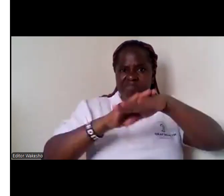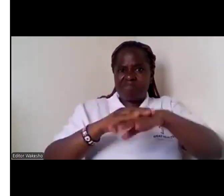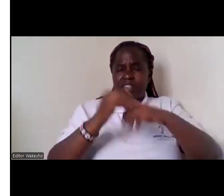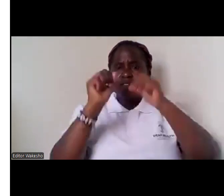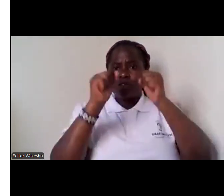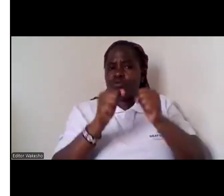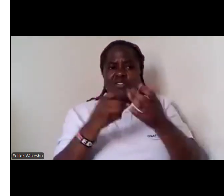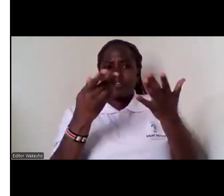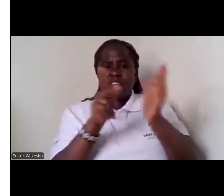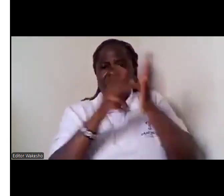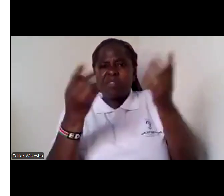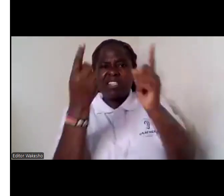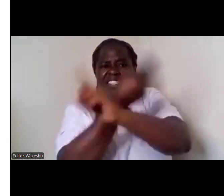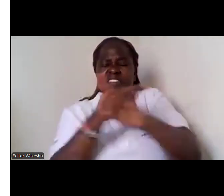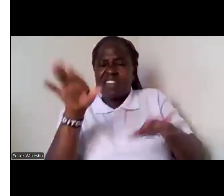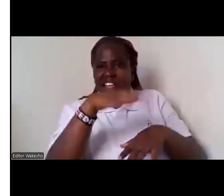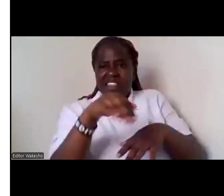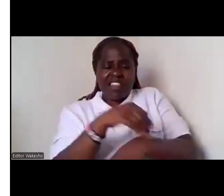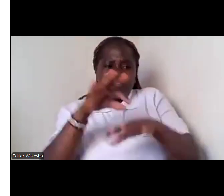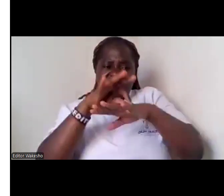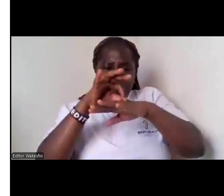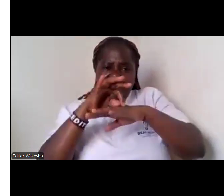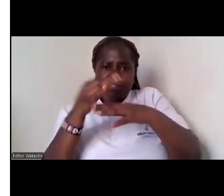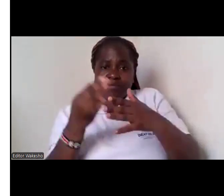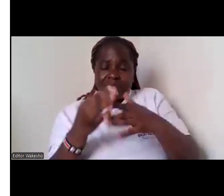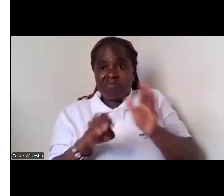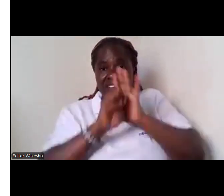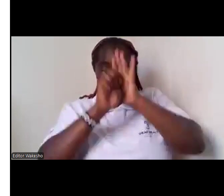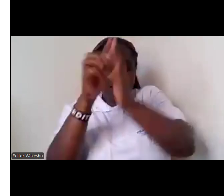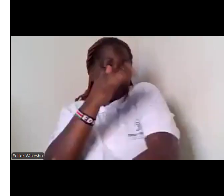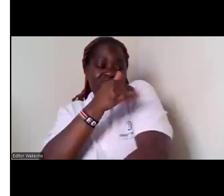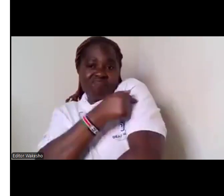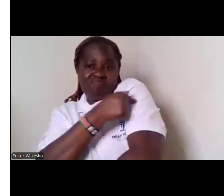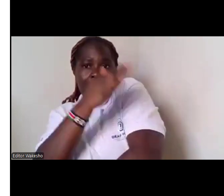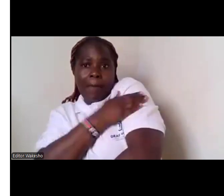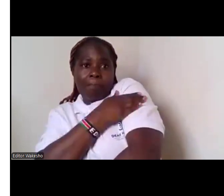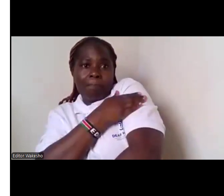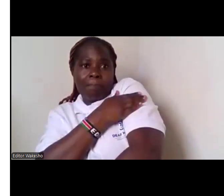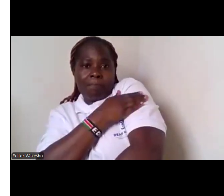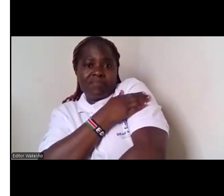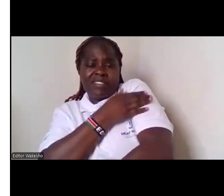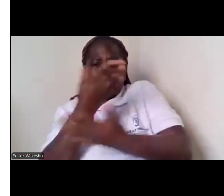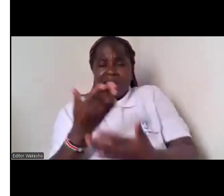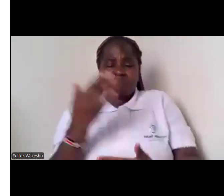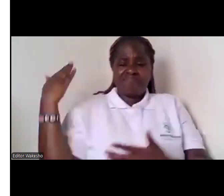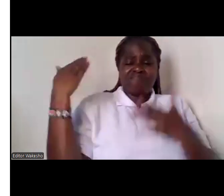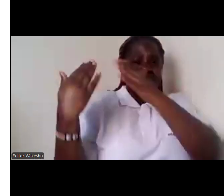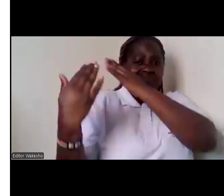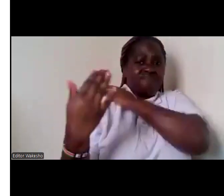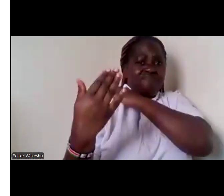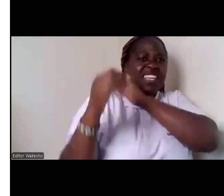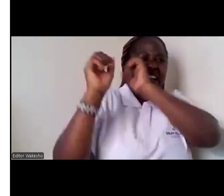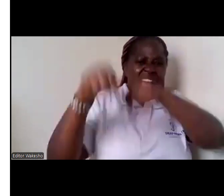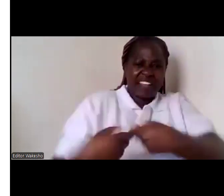on several places on the skin. This is an example of someone being put on the arm, but it can also be put on the shoulder